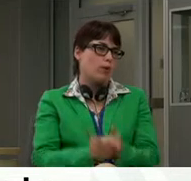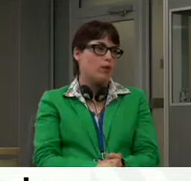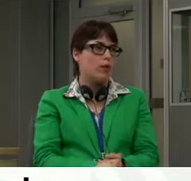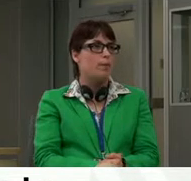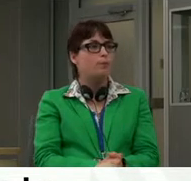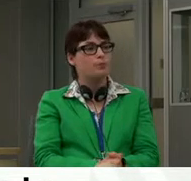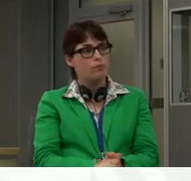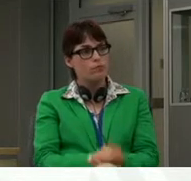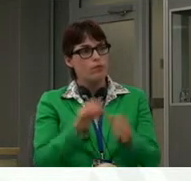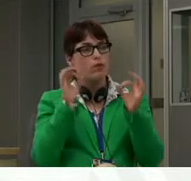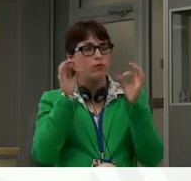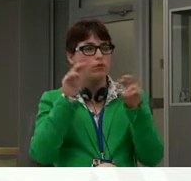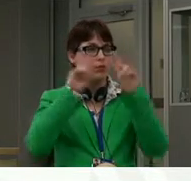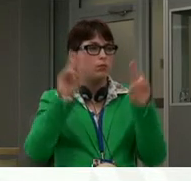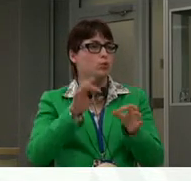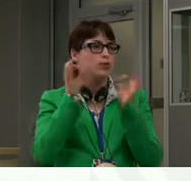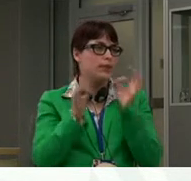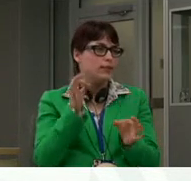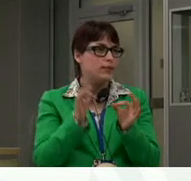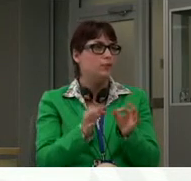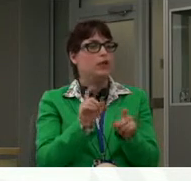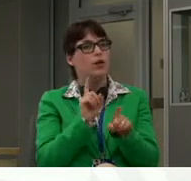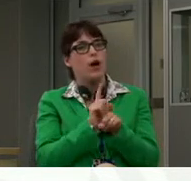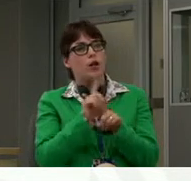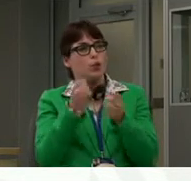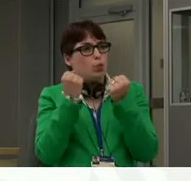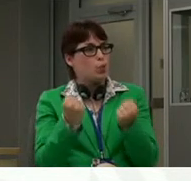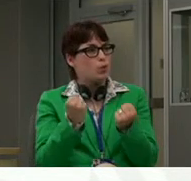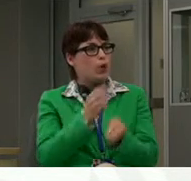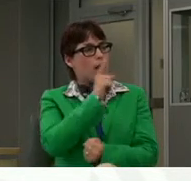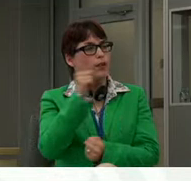A lot of documents have ensured this.